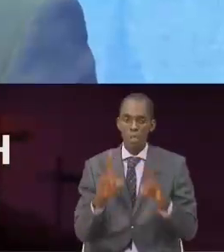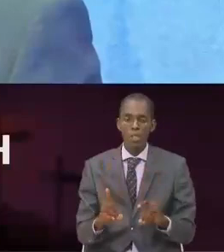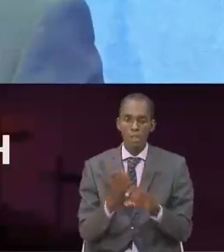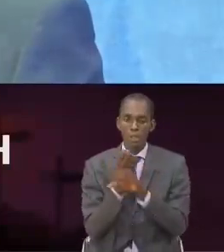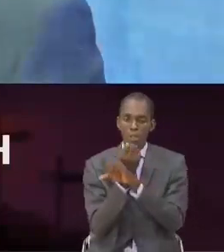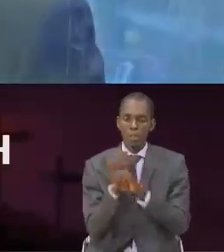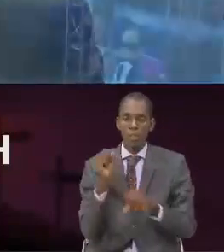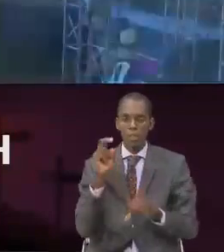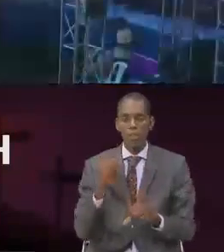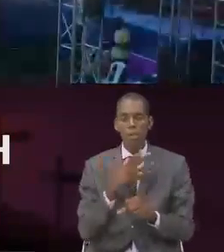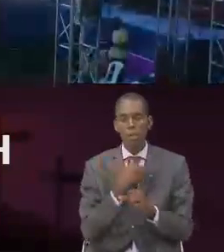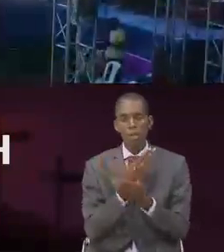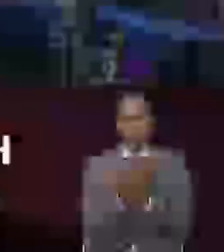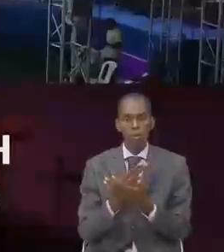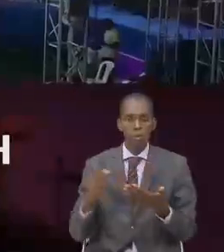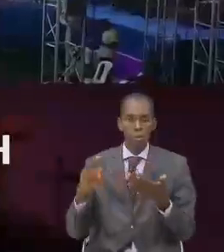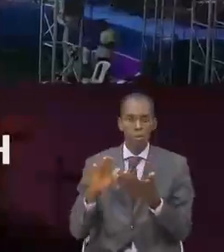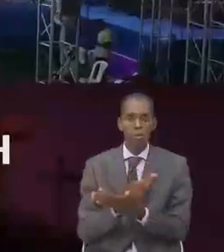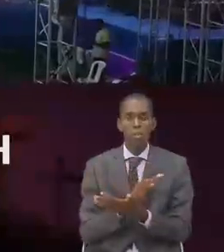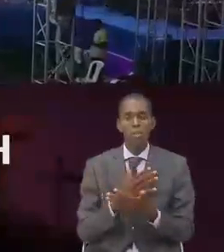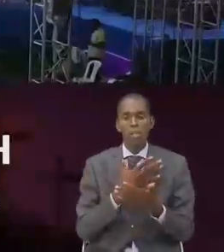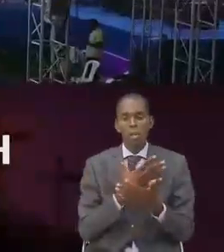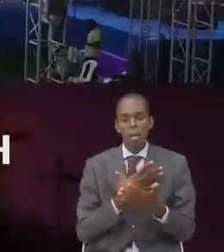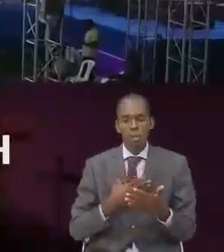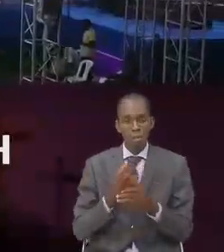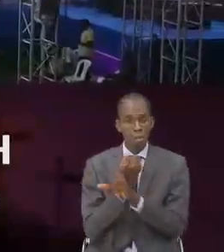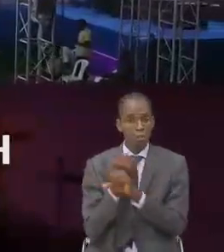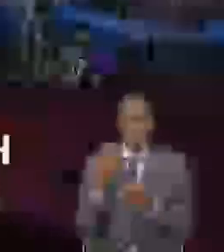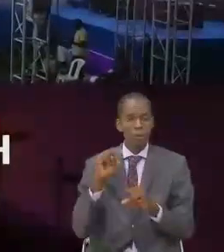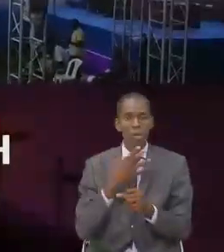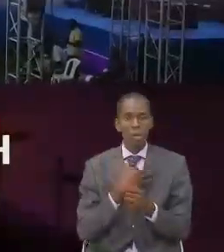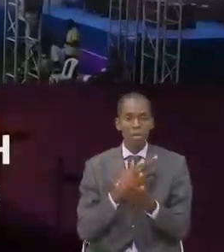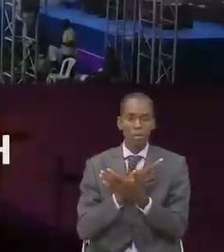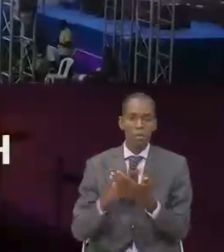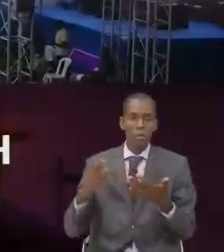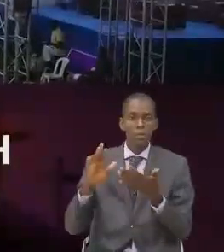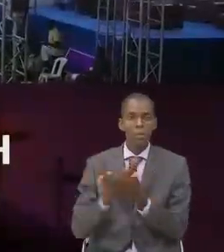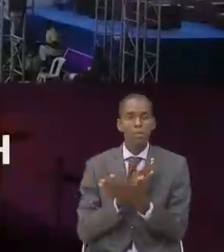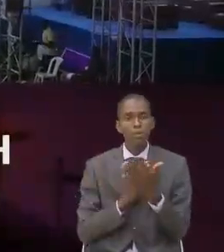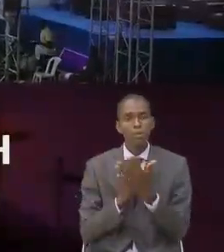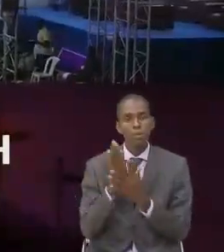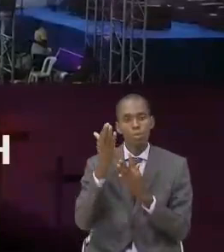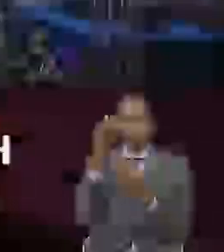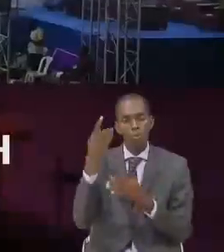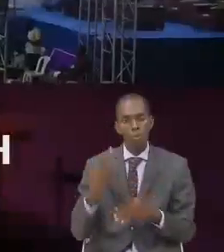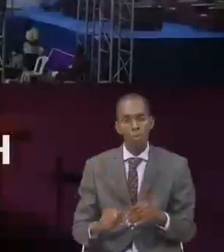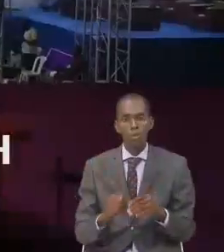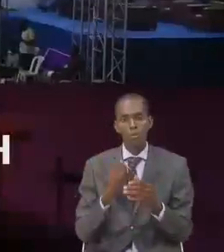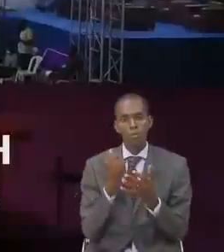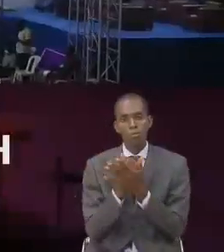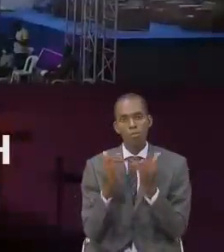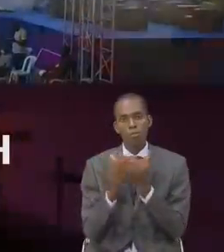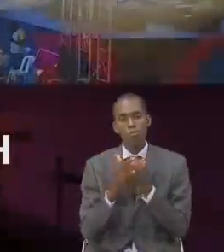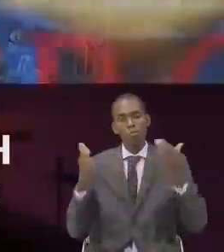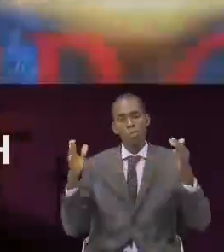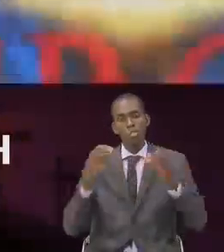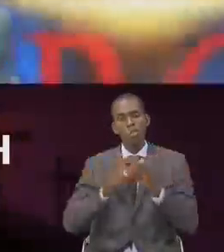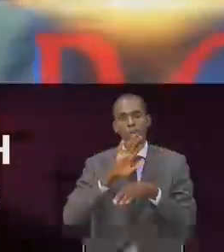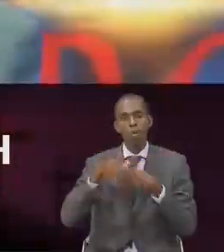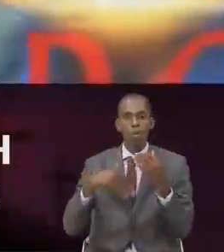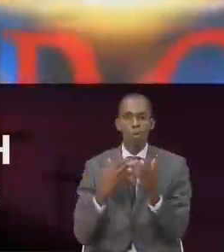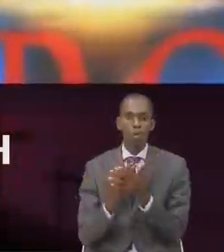all nations be blessed. Salvation and holiness, salvation and righteousness through